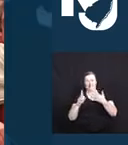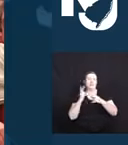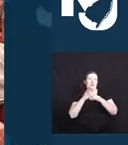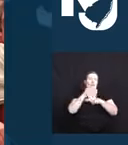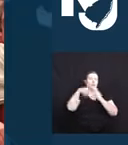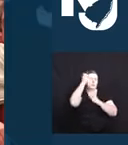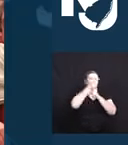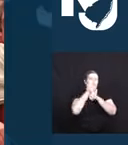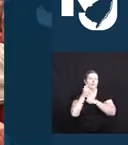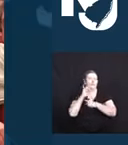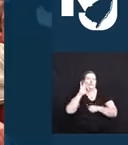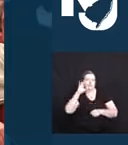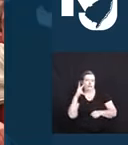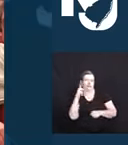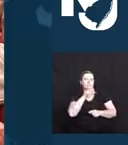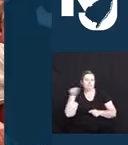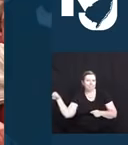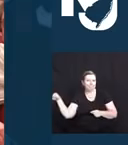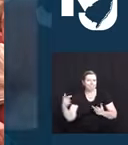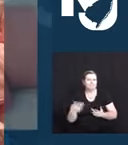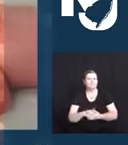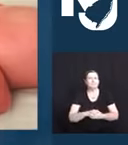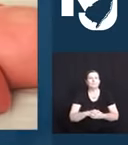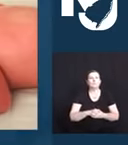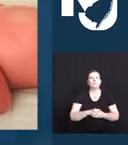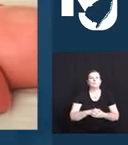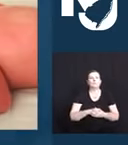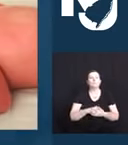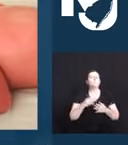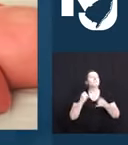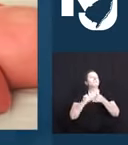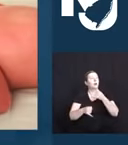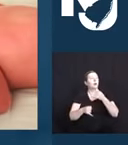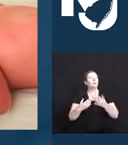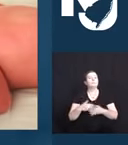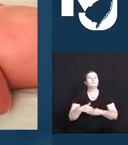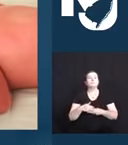us. And finally, I want to note the passing of a